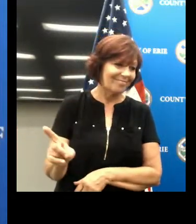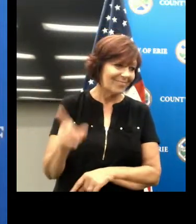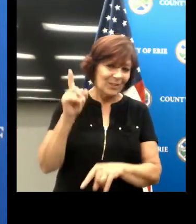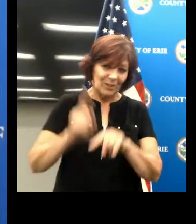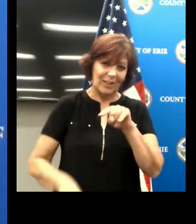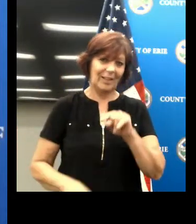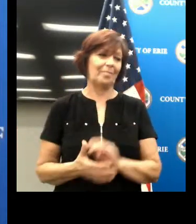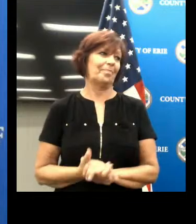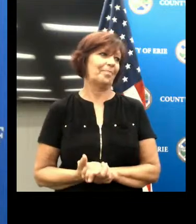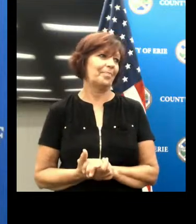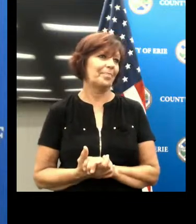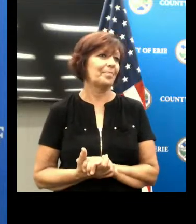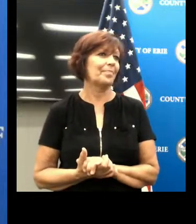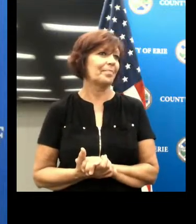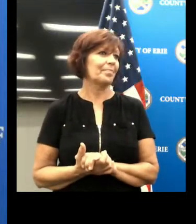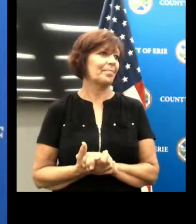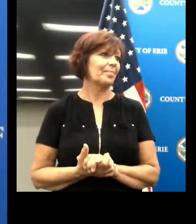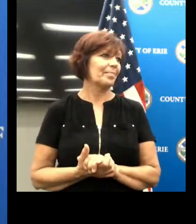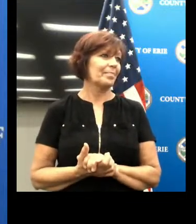tailgate all day.